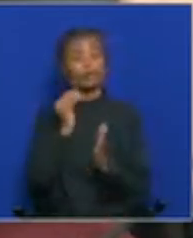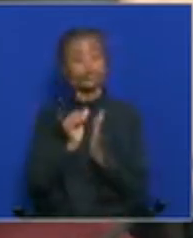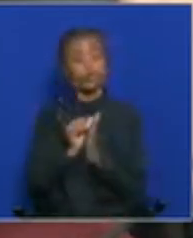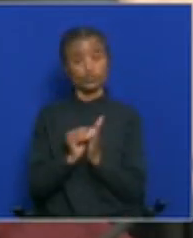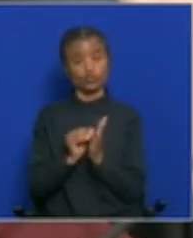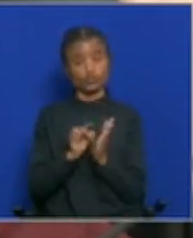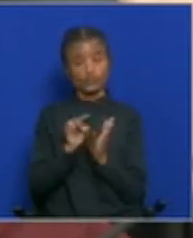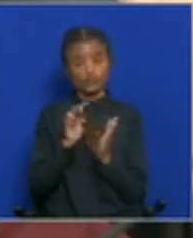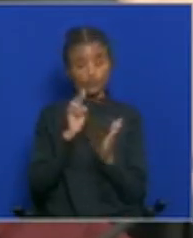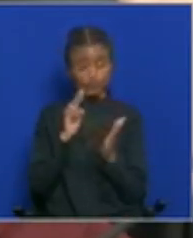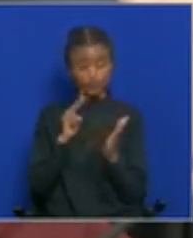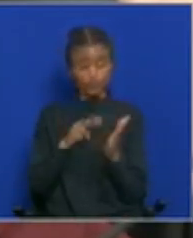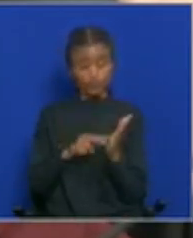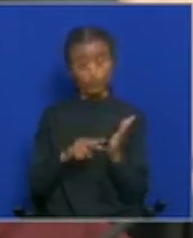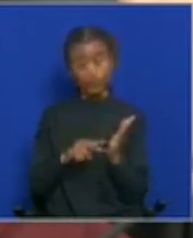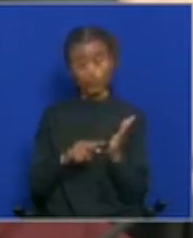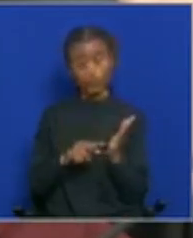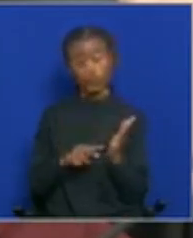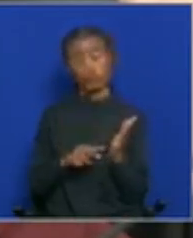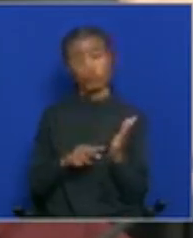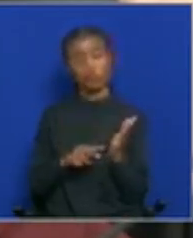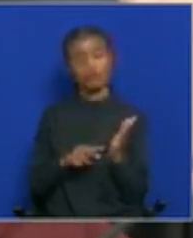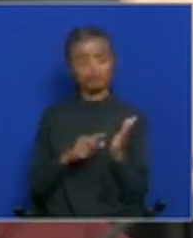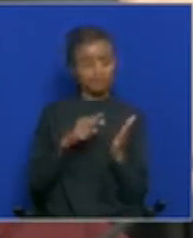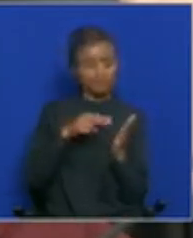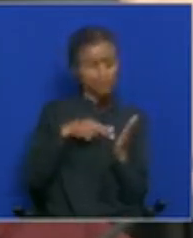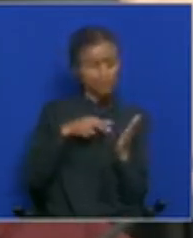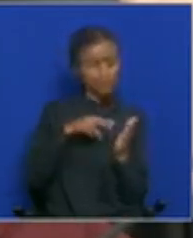what did you pick up from that information note?